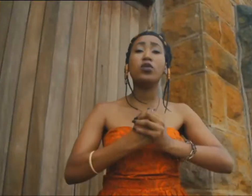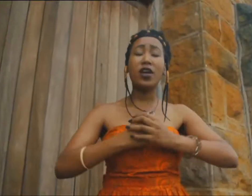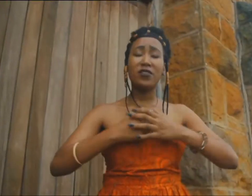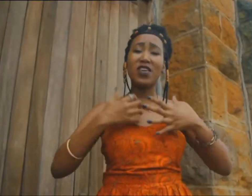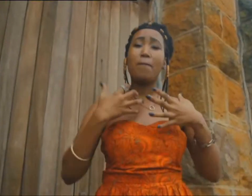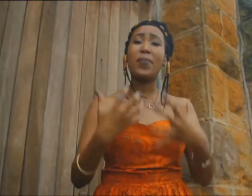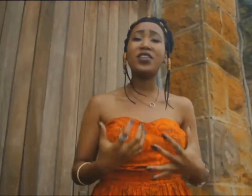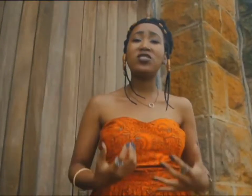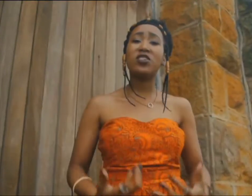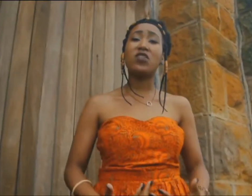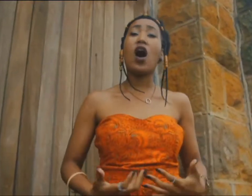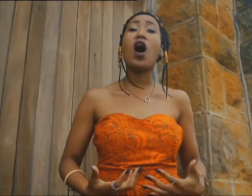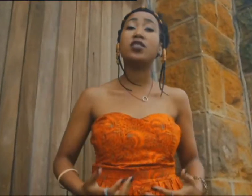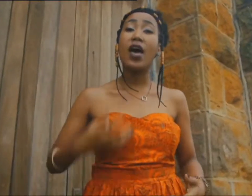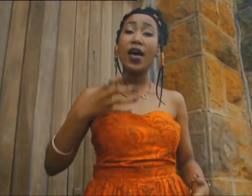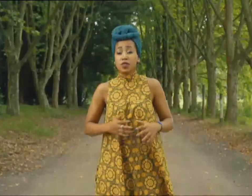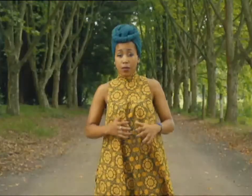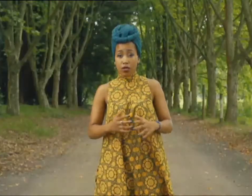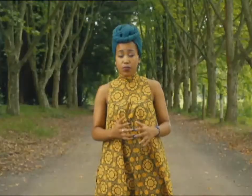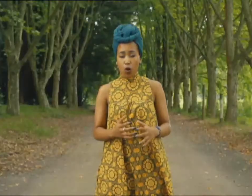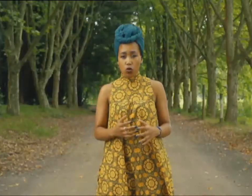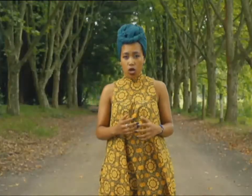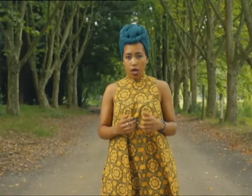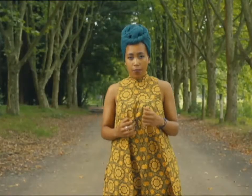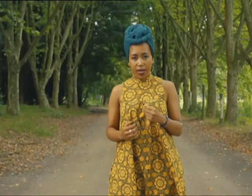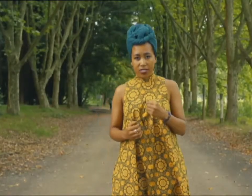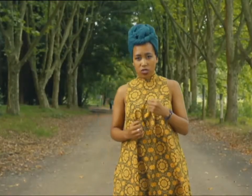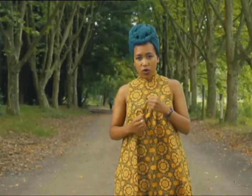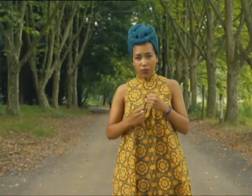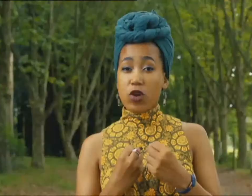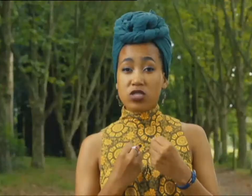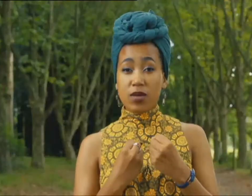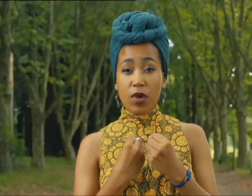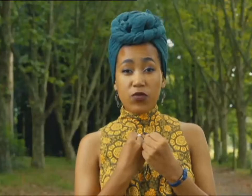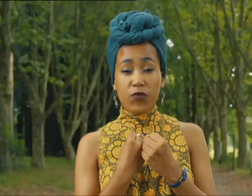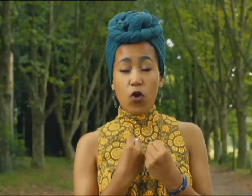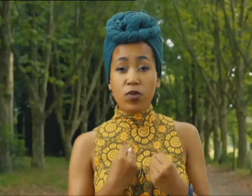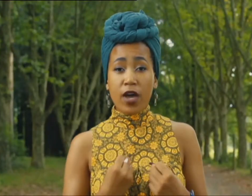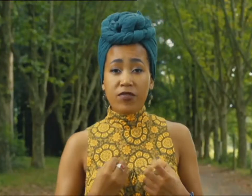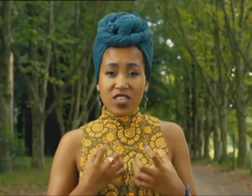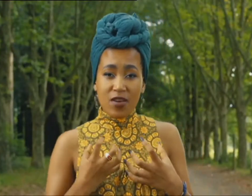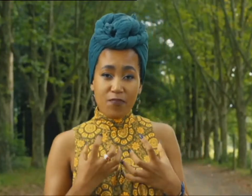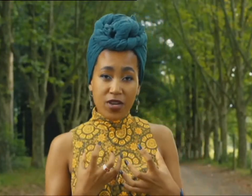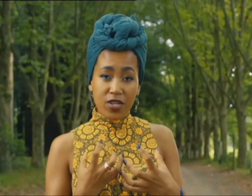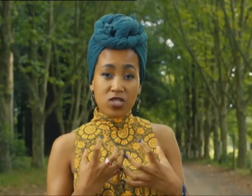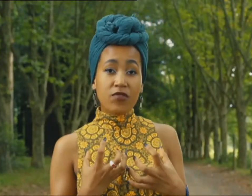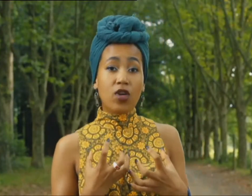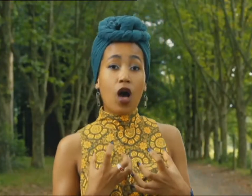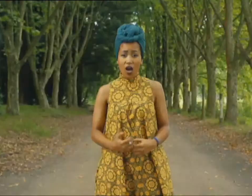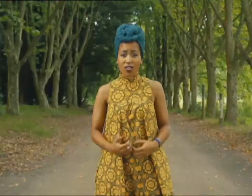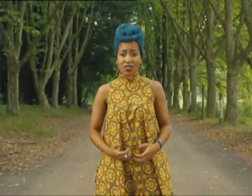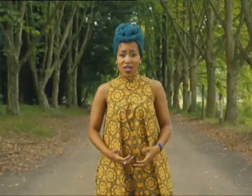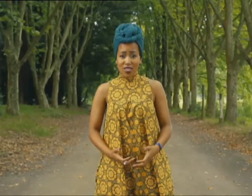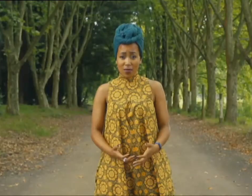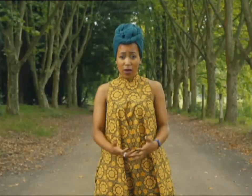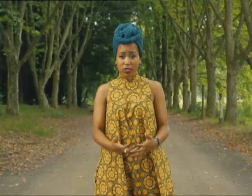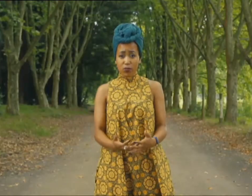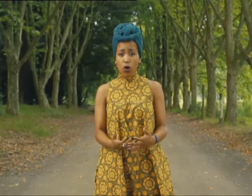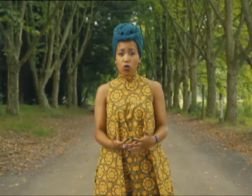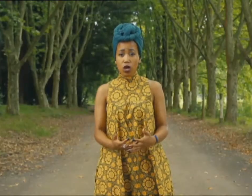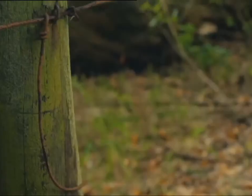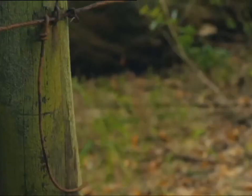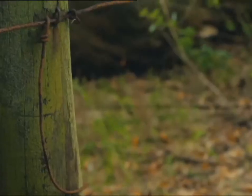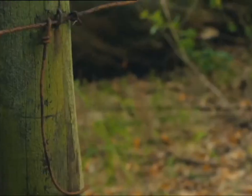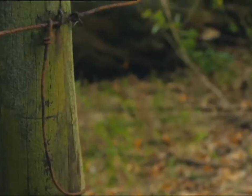than stone. Out of the abundance of the heart, the mouth spoke pellets and rough rocks. The mouth formed out of the abundance of the heart. The